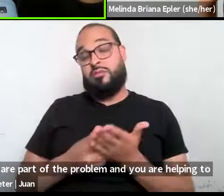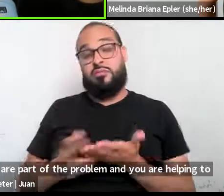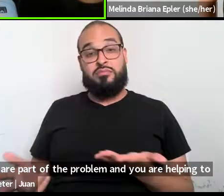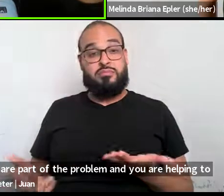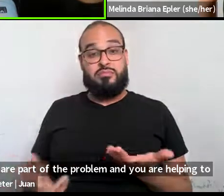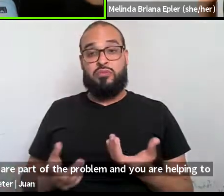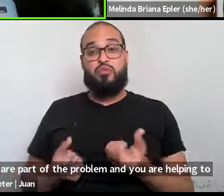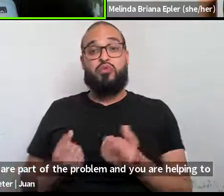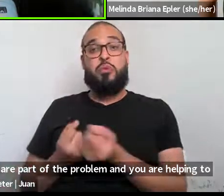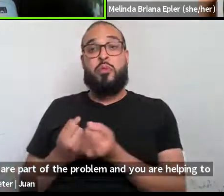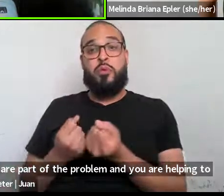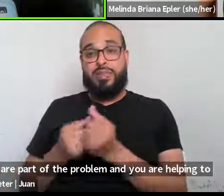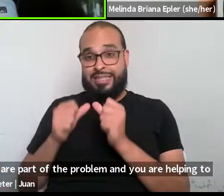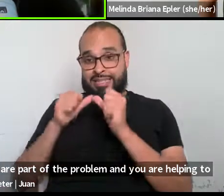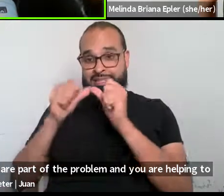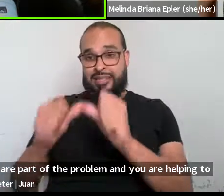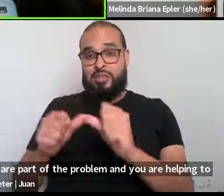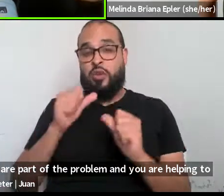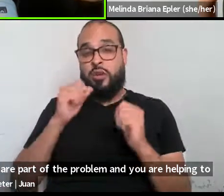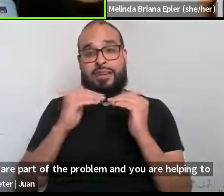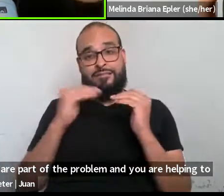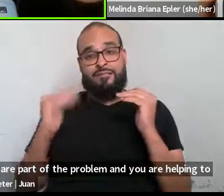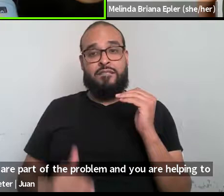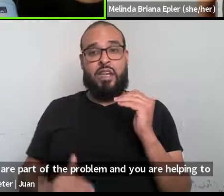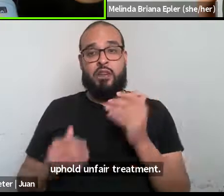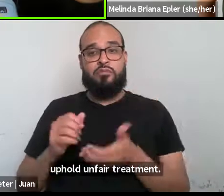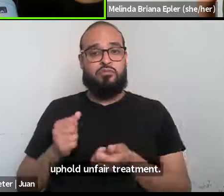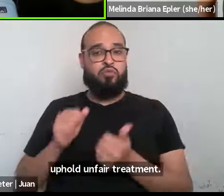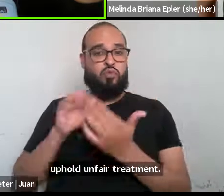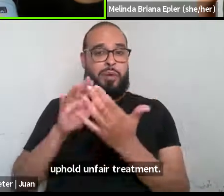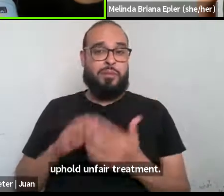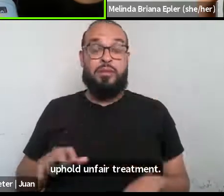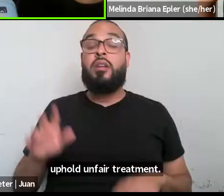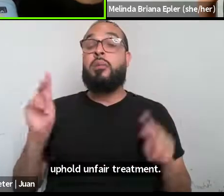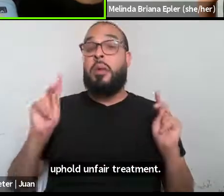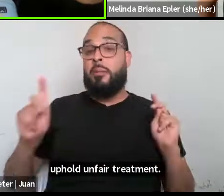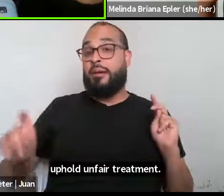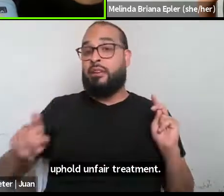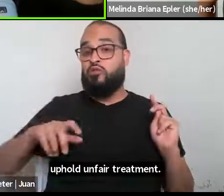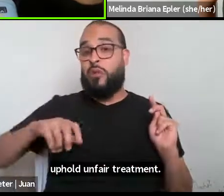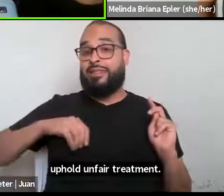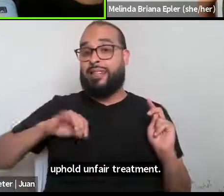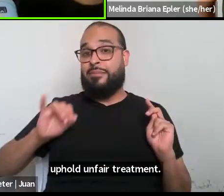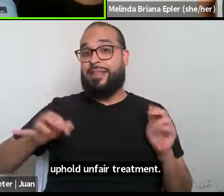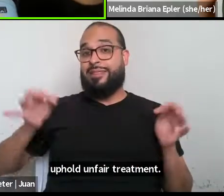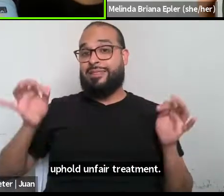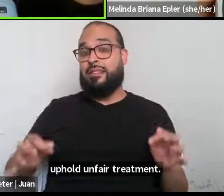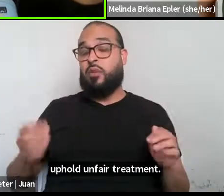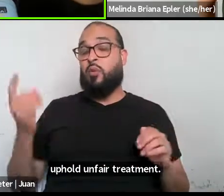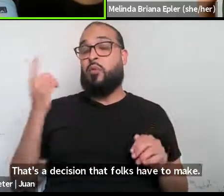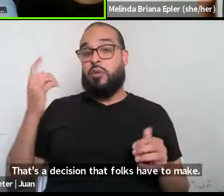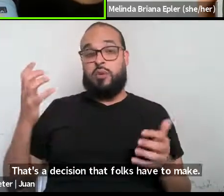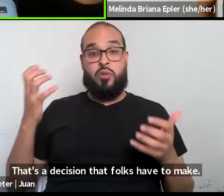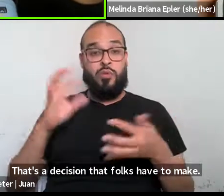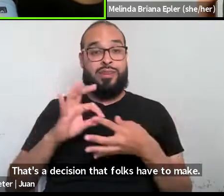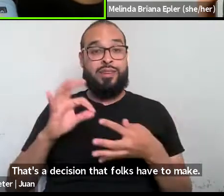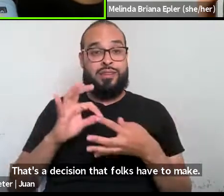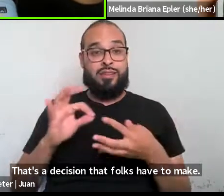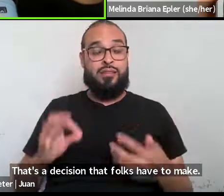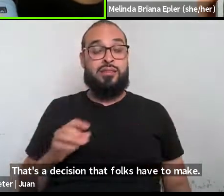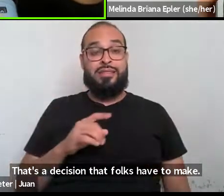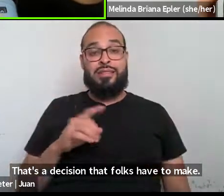treatment. So Mm. that's a decision that folks have to make. I will say, though, that it's